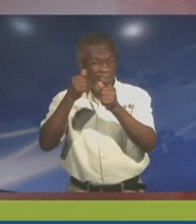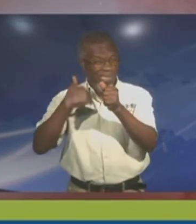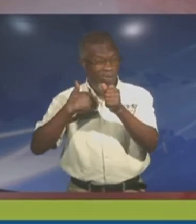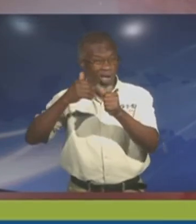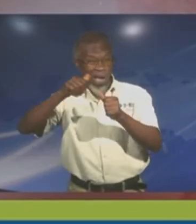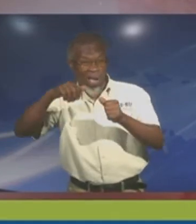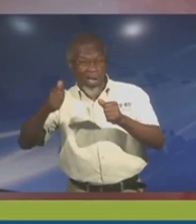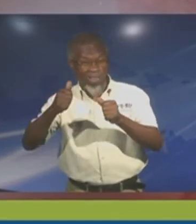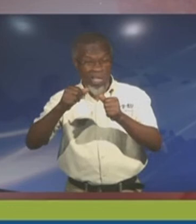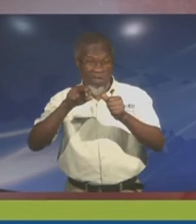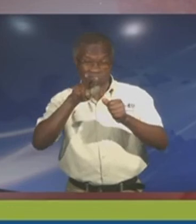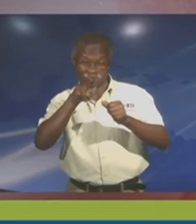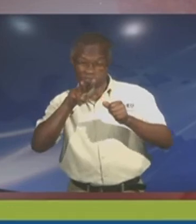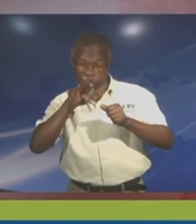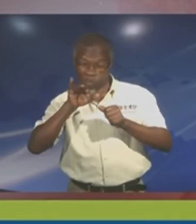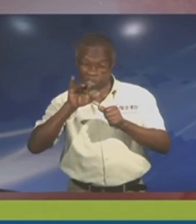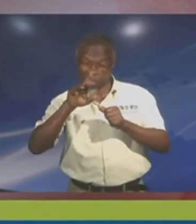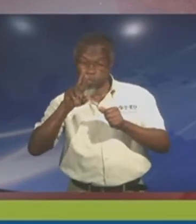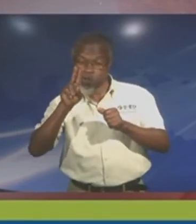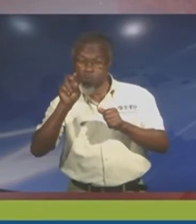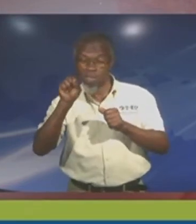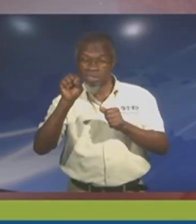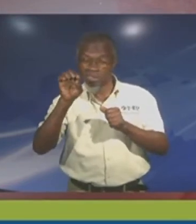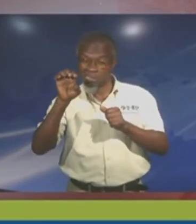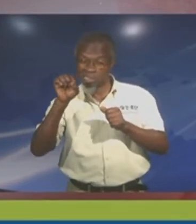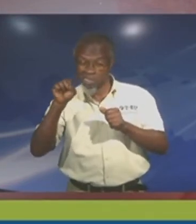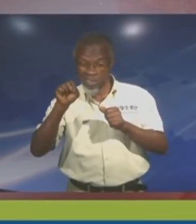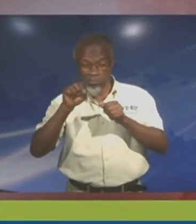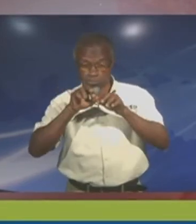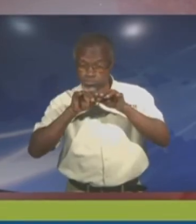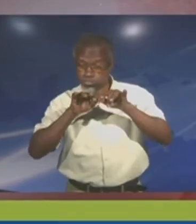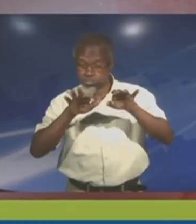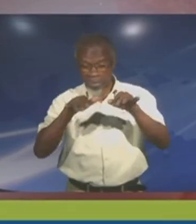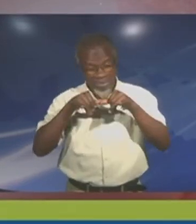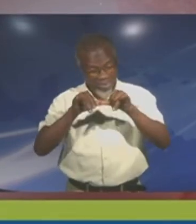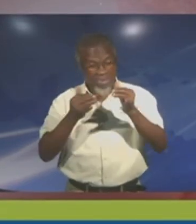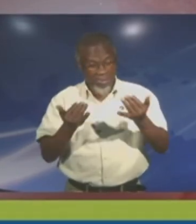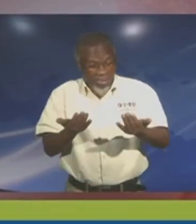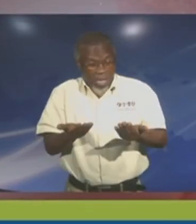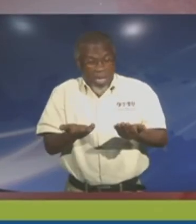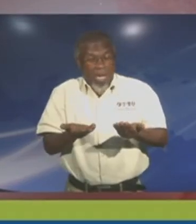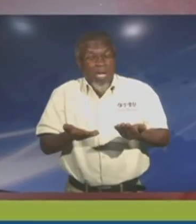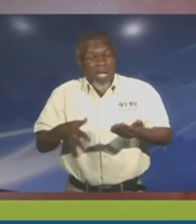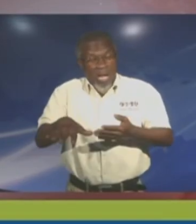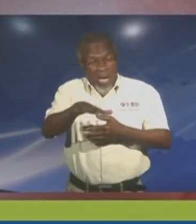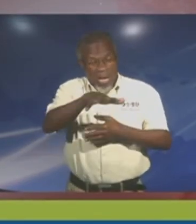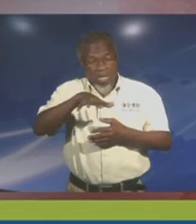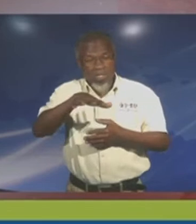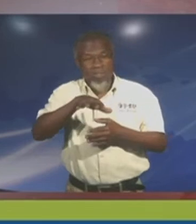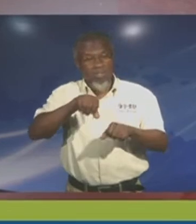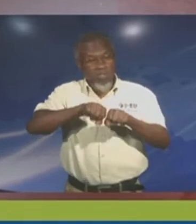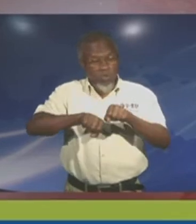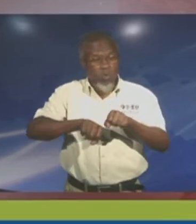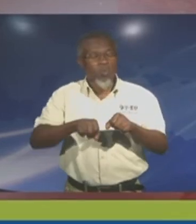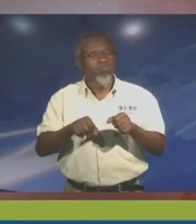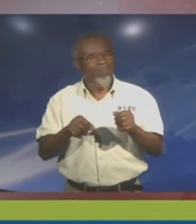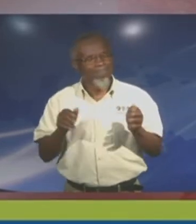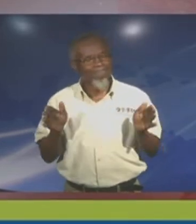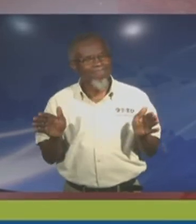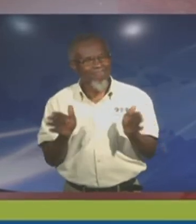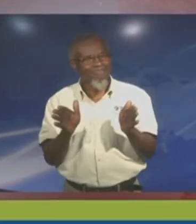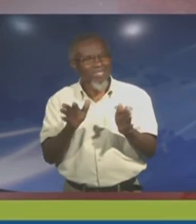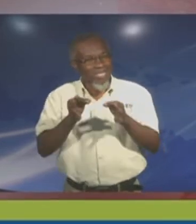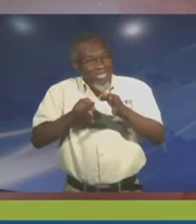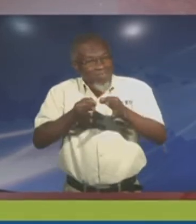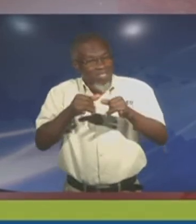in circulation at this time, including the influenza virus. So the public health measures that we've been advocating also help to